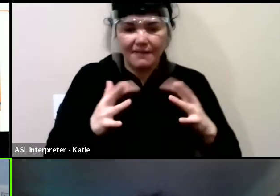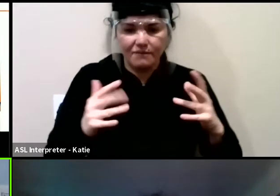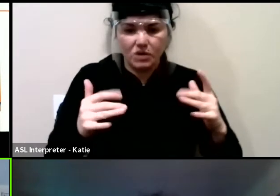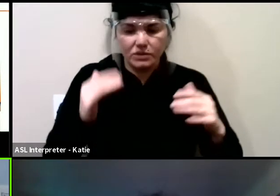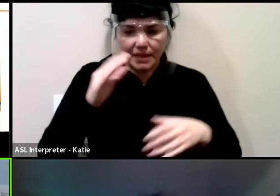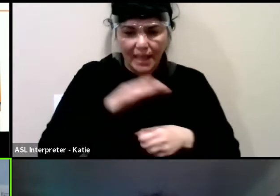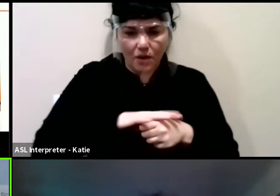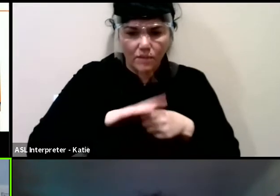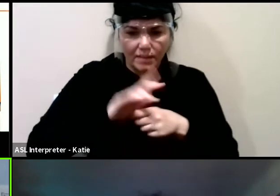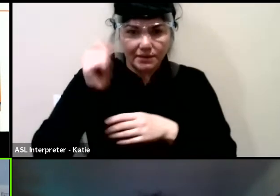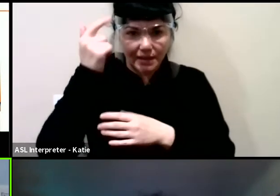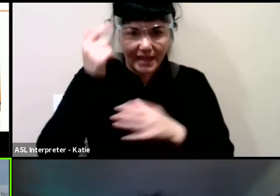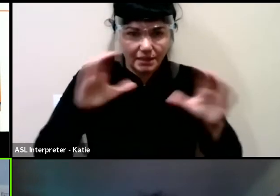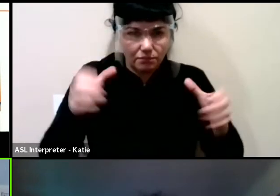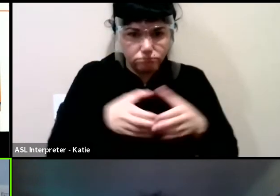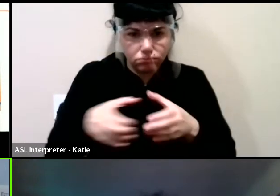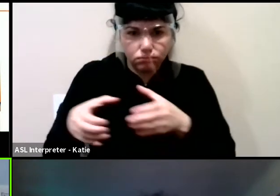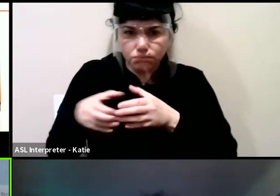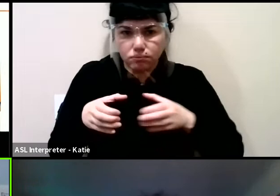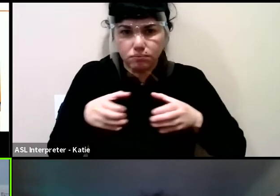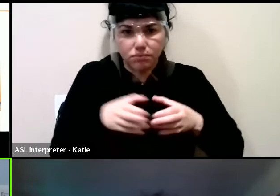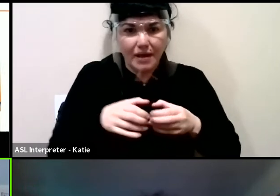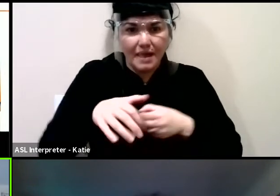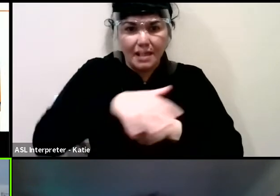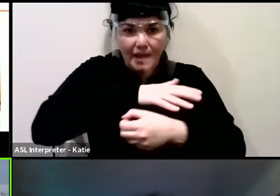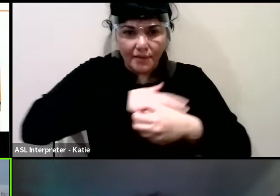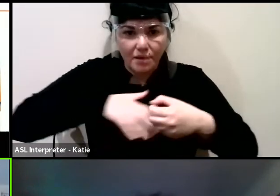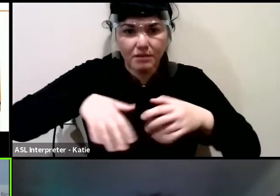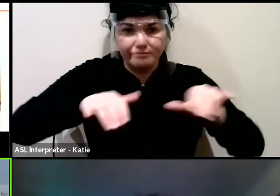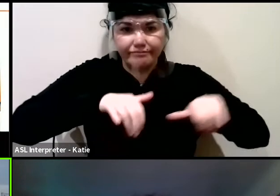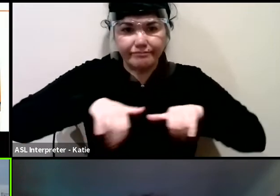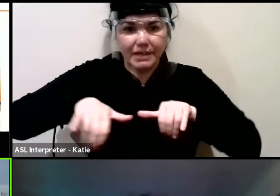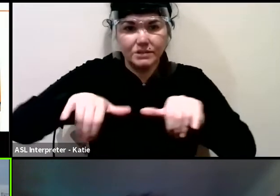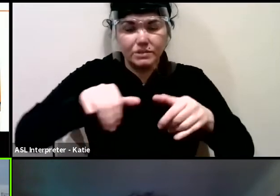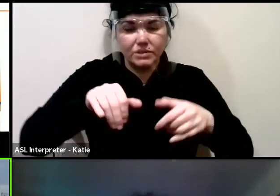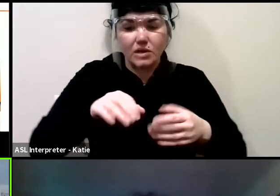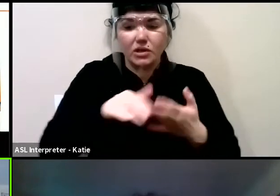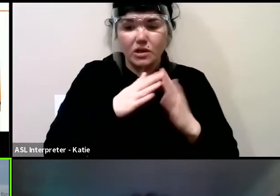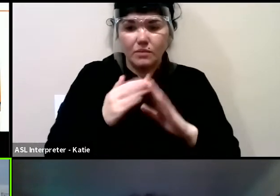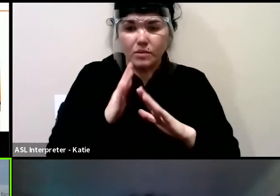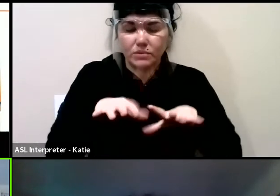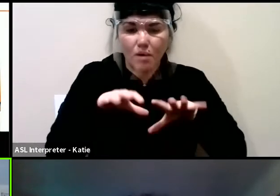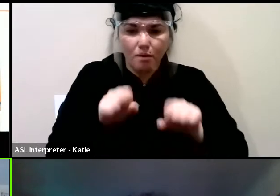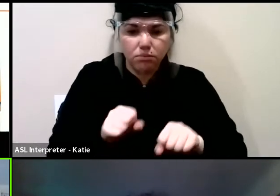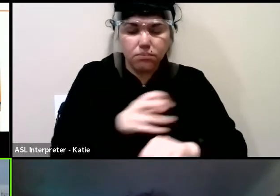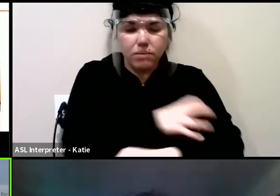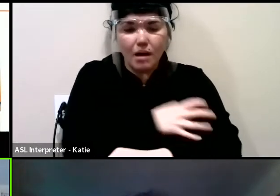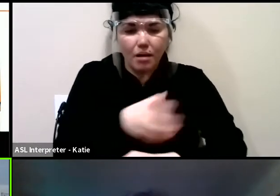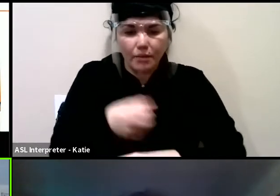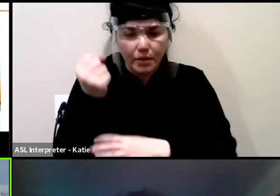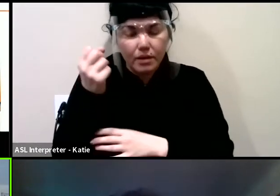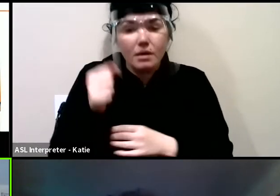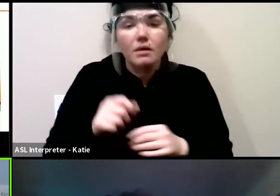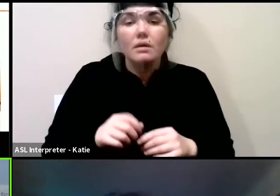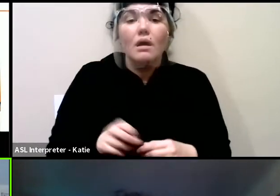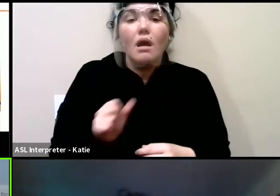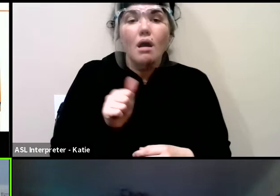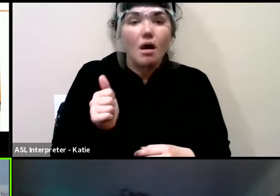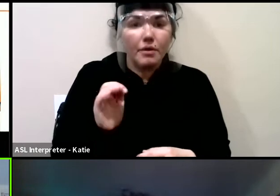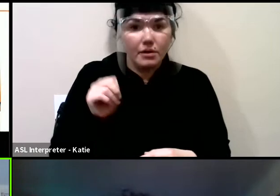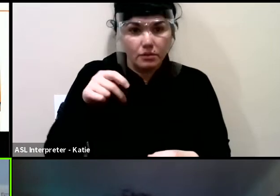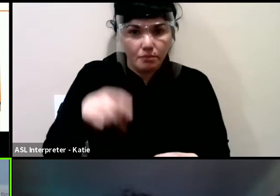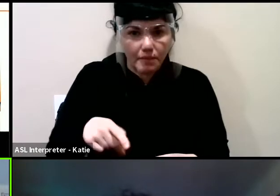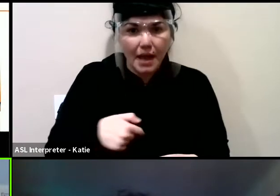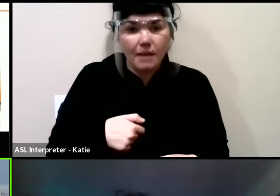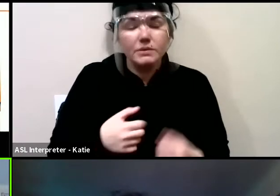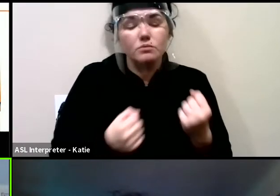surrounding more homogenous communities are able to remain apart in regards to the other maps i would like to voice my support for the way you have mapped